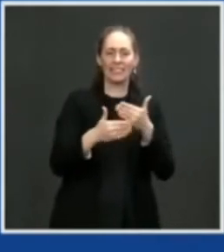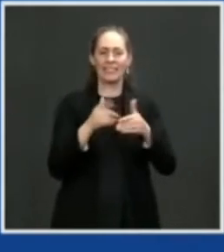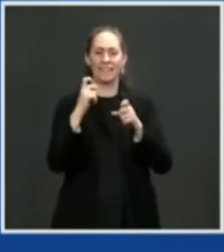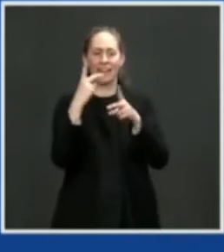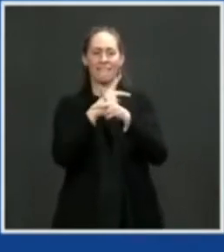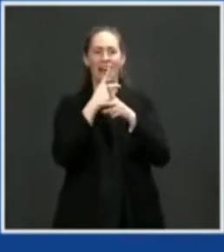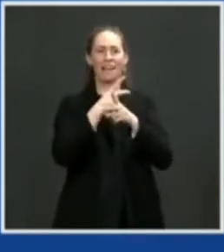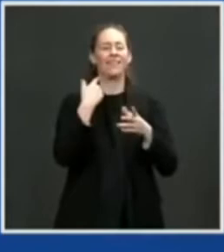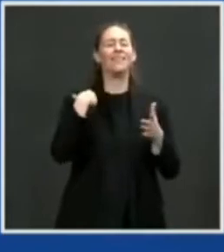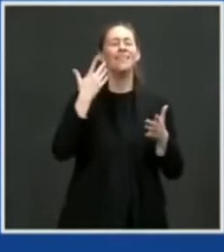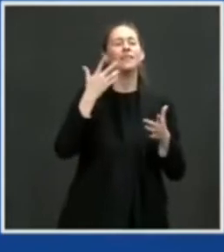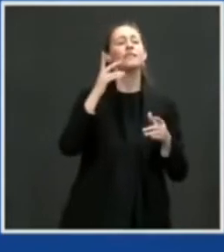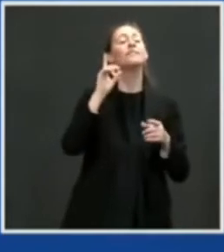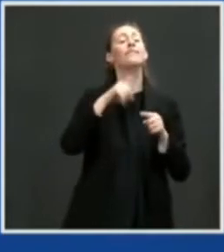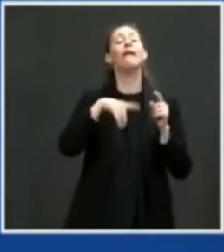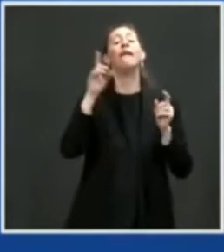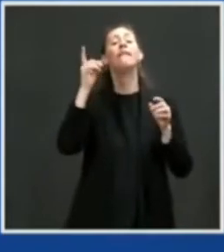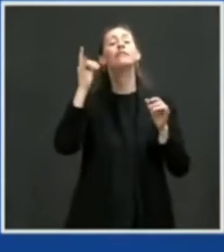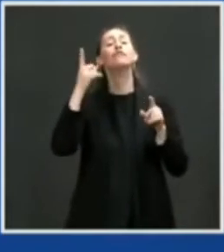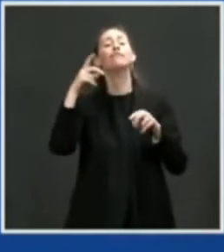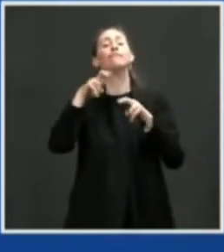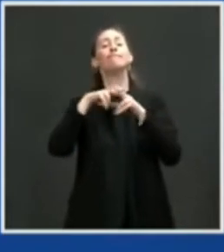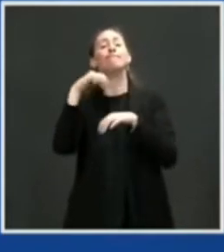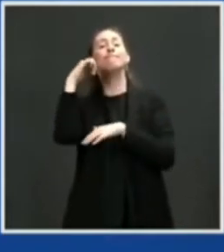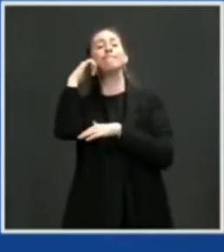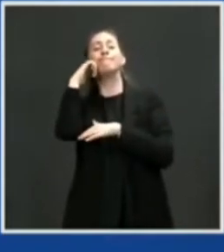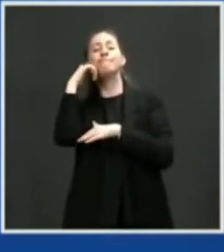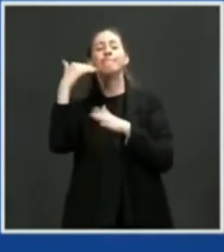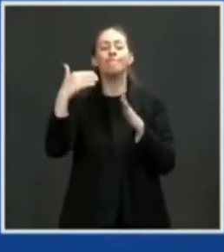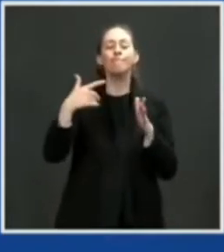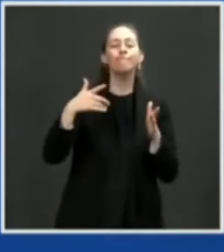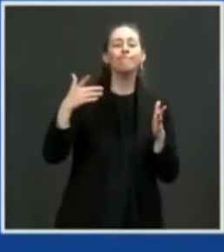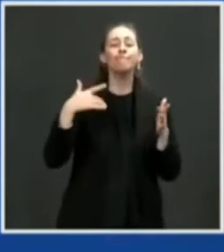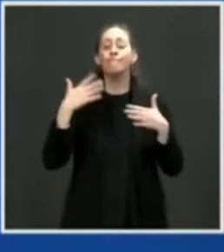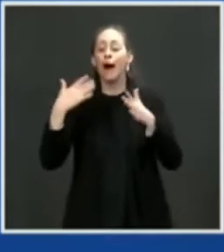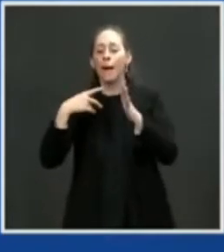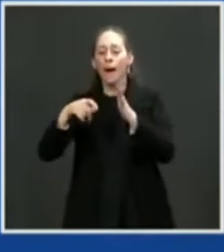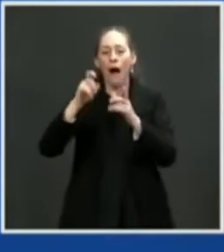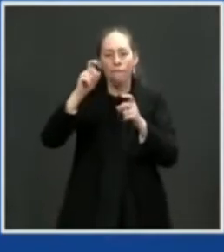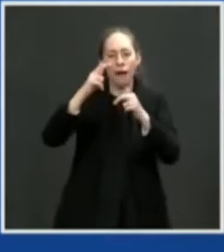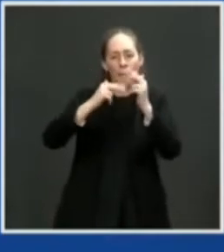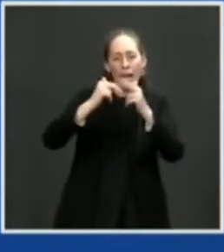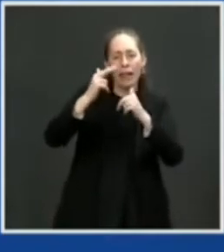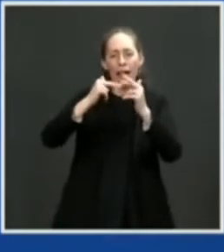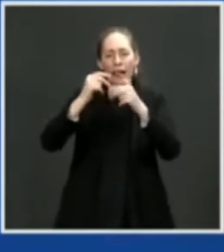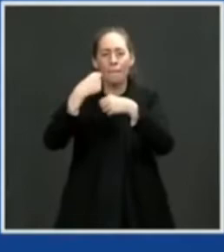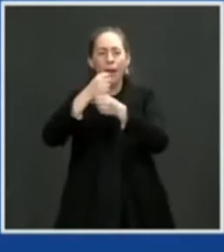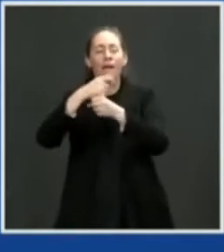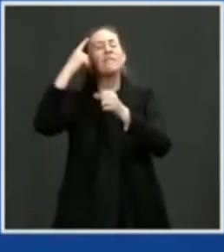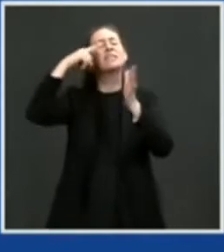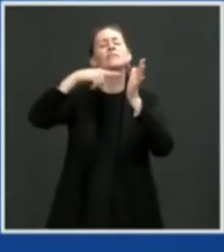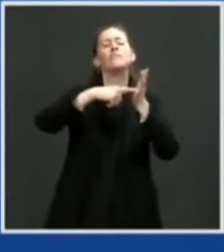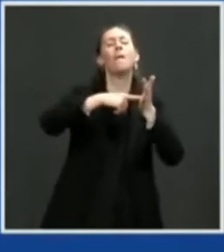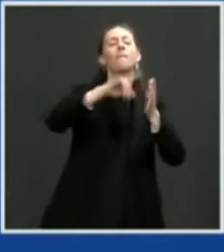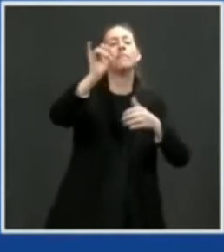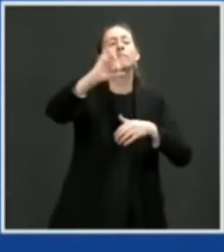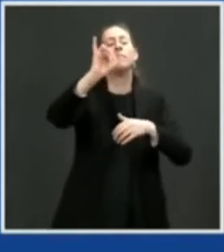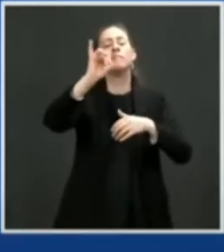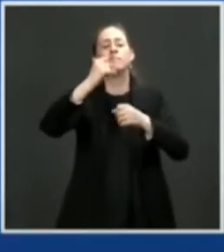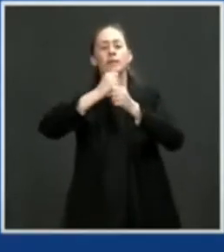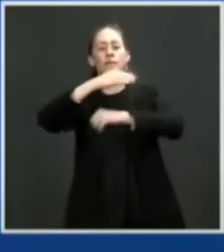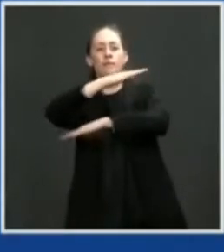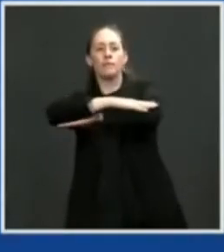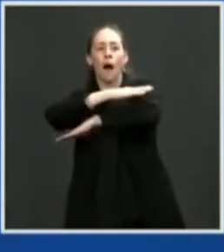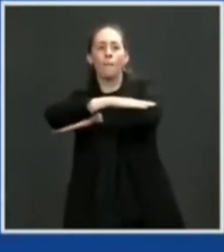I mean, in somewhere in Mexico, But not or Guatemala. in Guadalupe, saying, "I got a